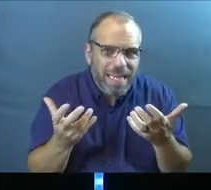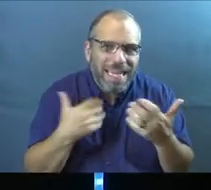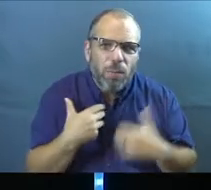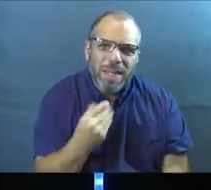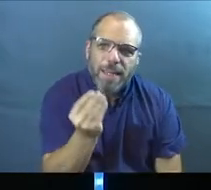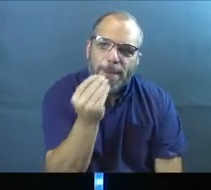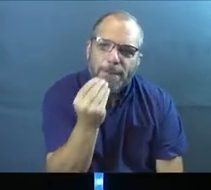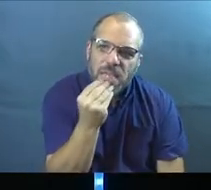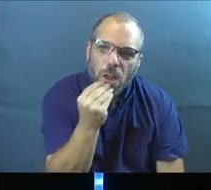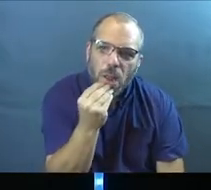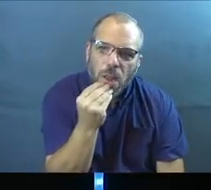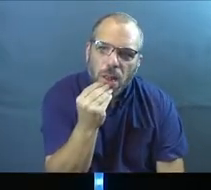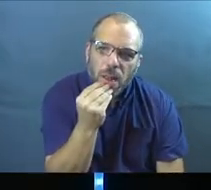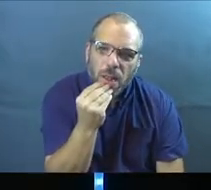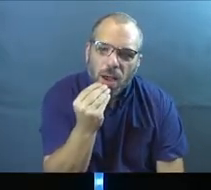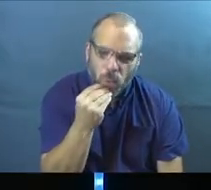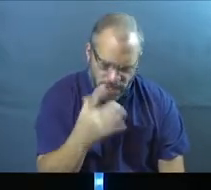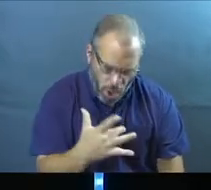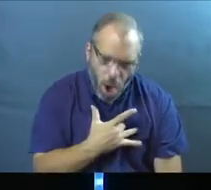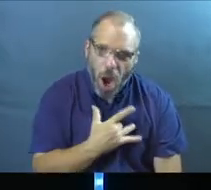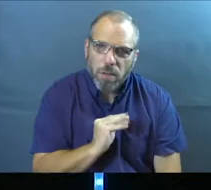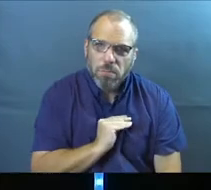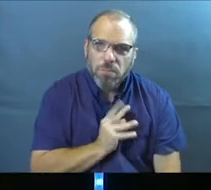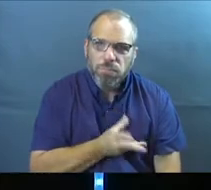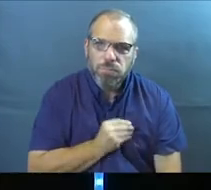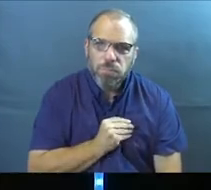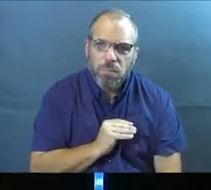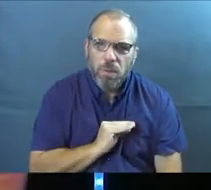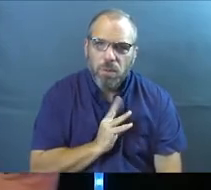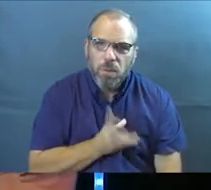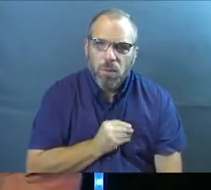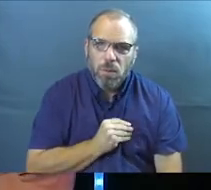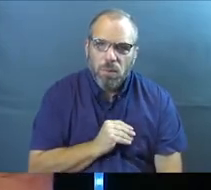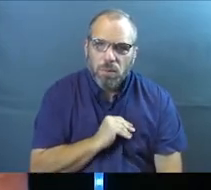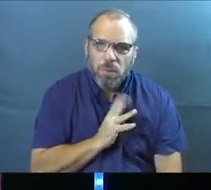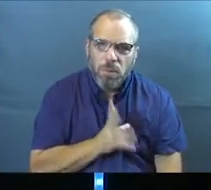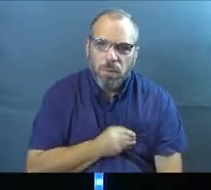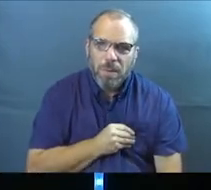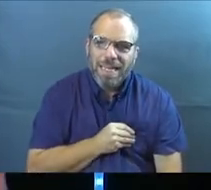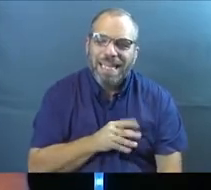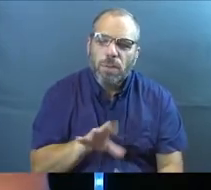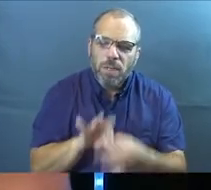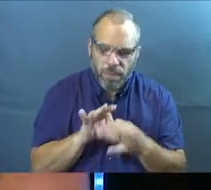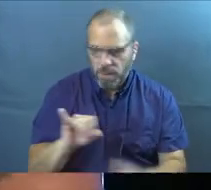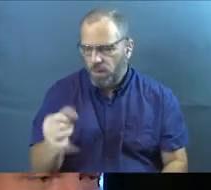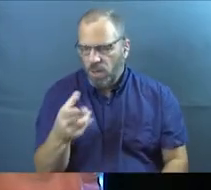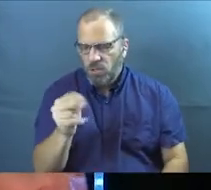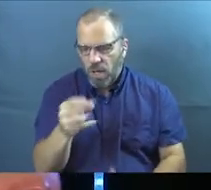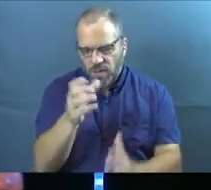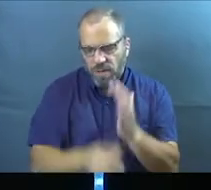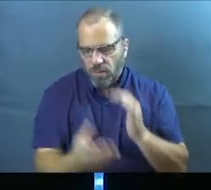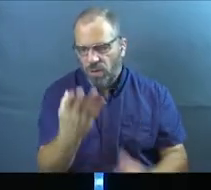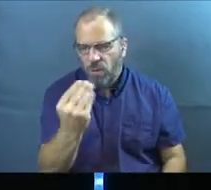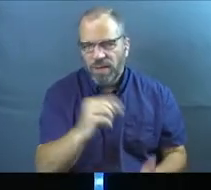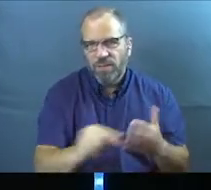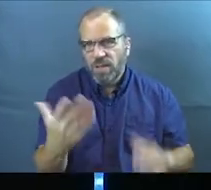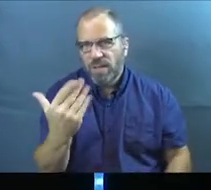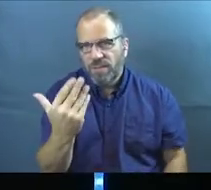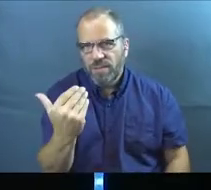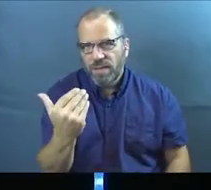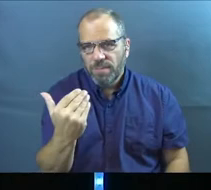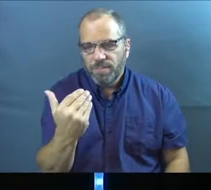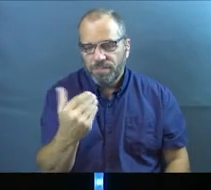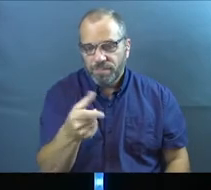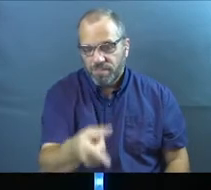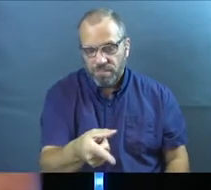meal. A meal with heart. Why? Because it's a relationship. That's what he wants. John 14:15.